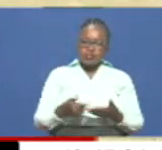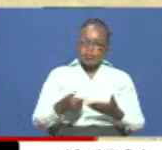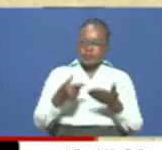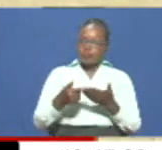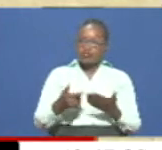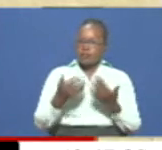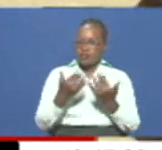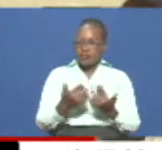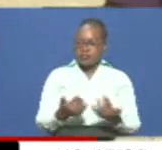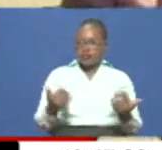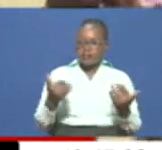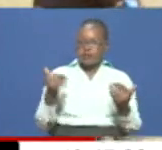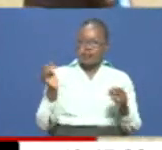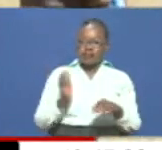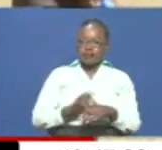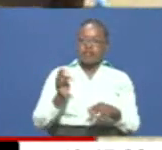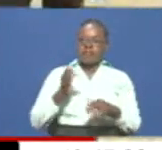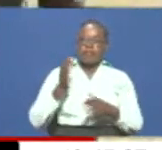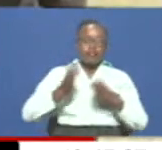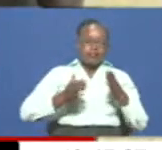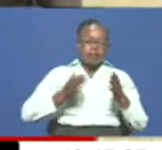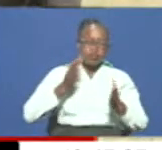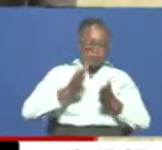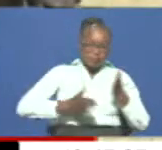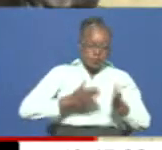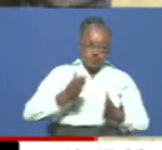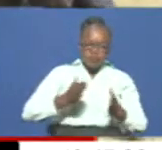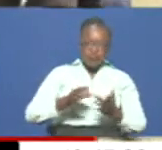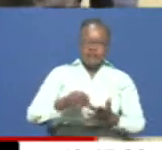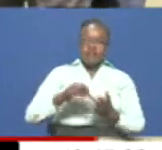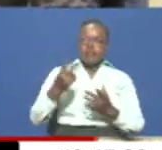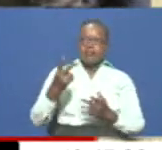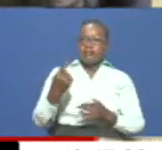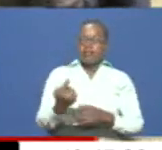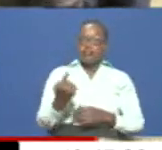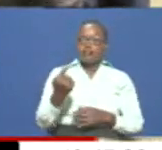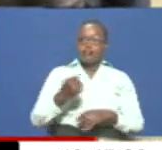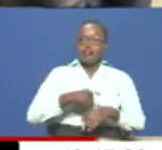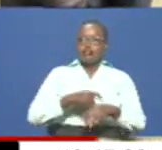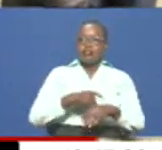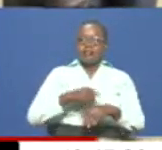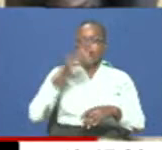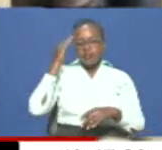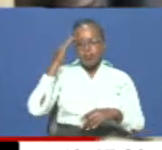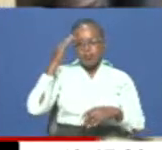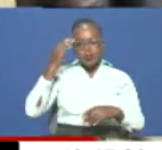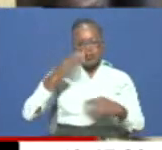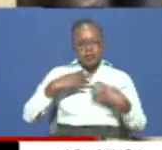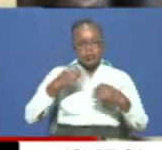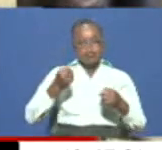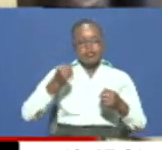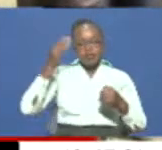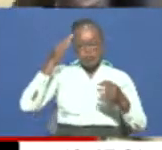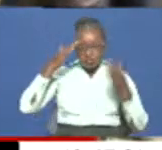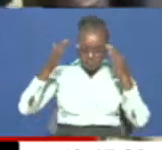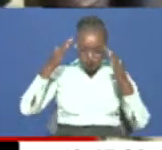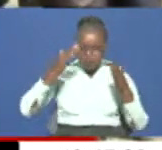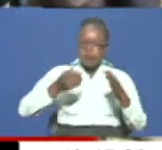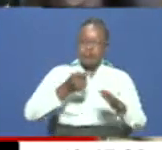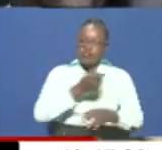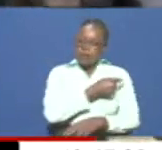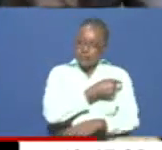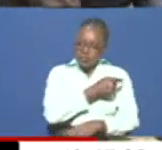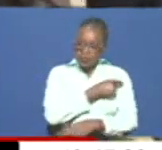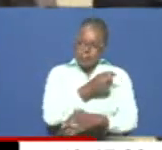has affected athletes, especially during the 2021 season, including mental health awareness, doping, and so many